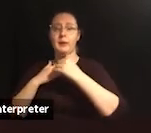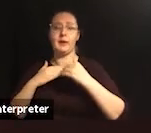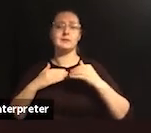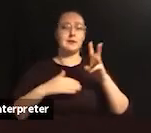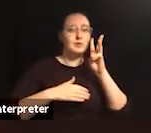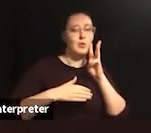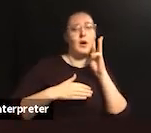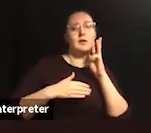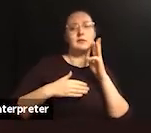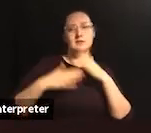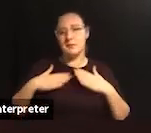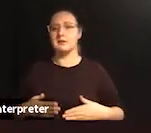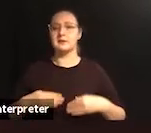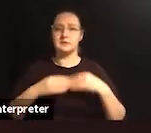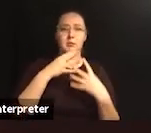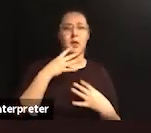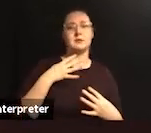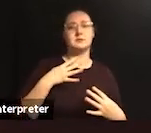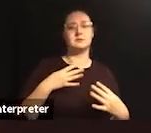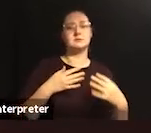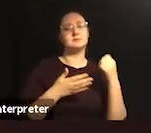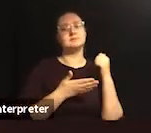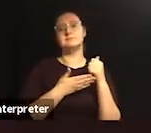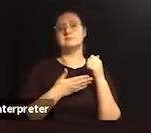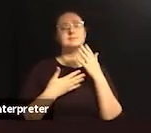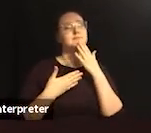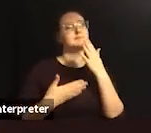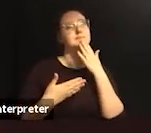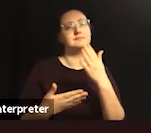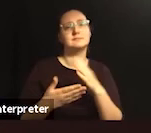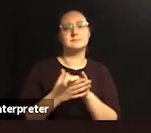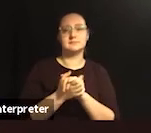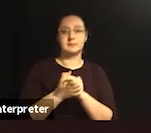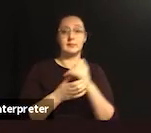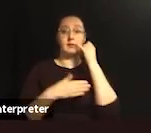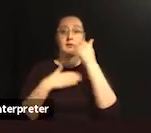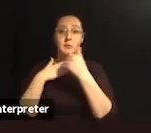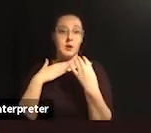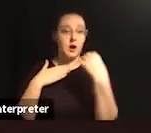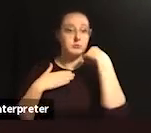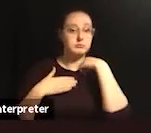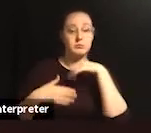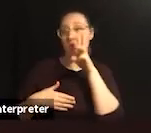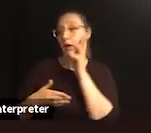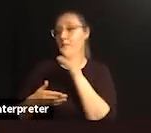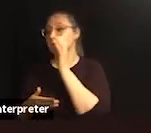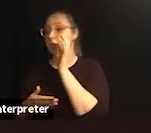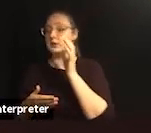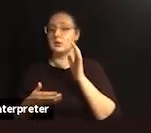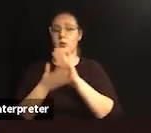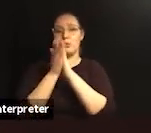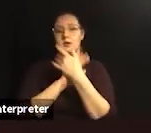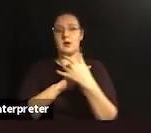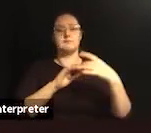Jesus Christ. Grant that all who share this bread and cup may become one body and one spirit, a